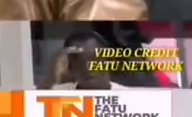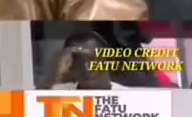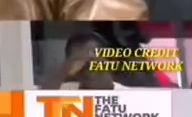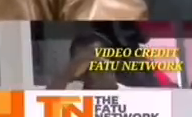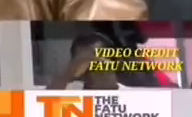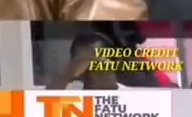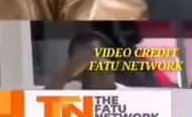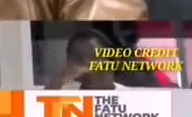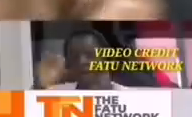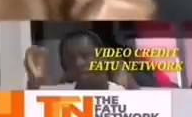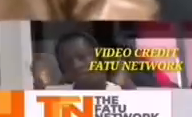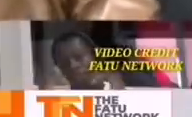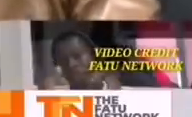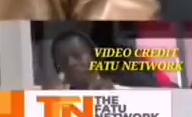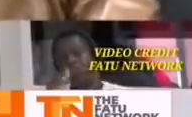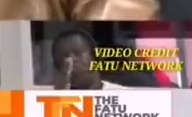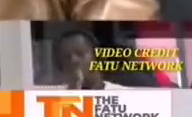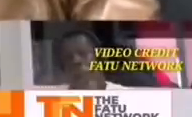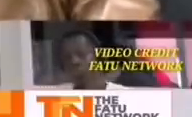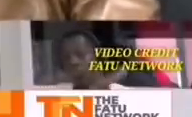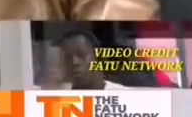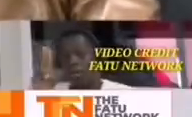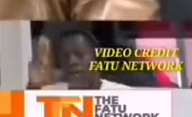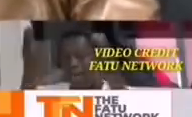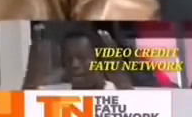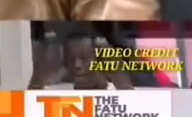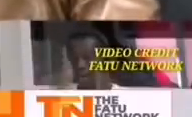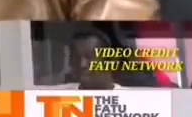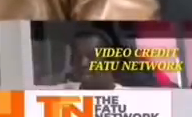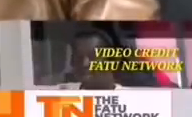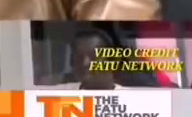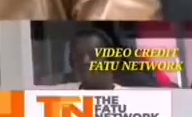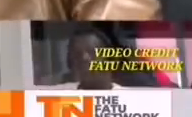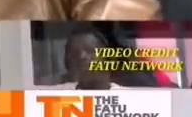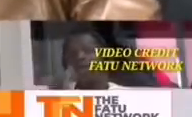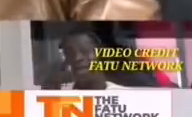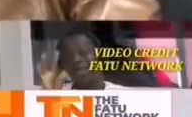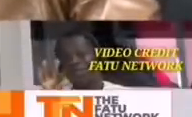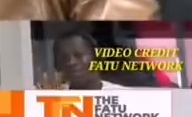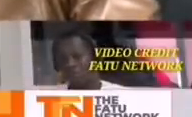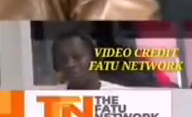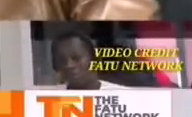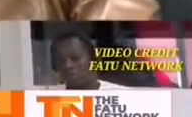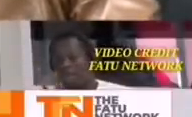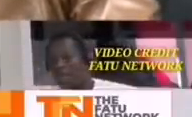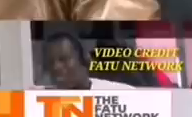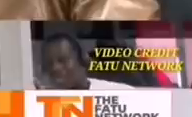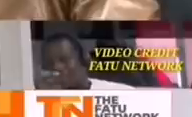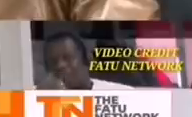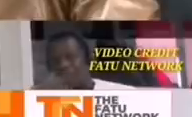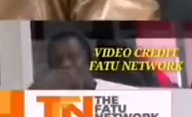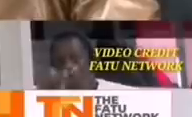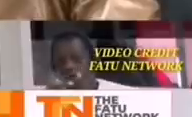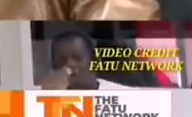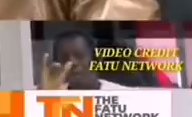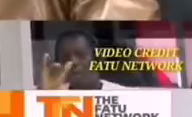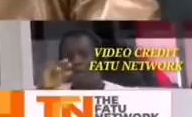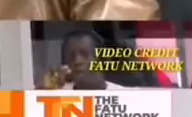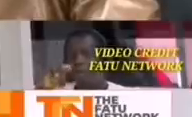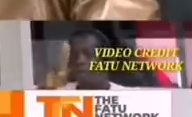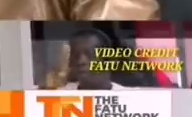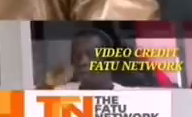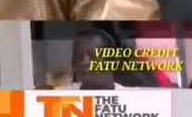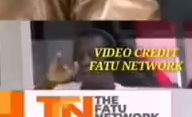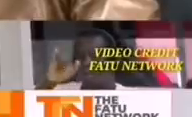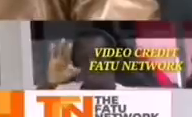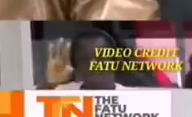Tamba, BK Jata and fellow junta member Edward Singate in his residence in Kerseling. Mbadiwulu a Yankuba Toure